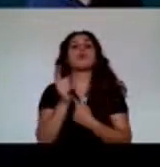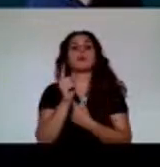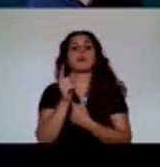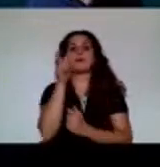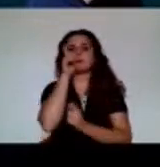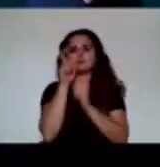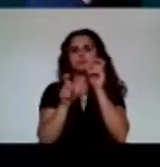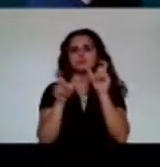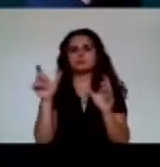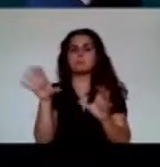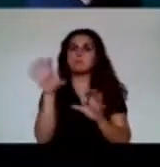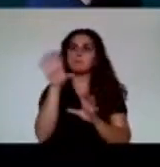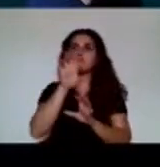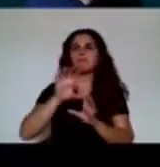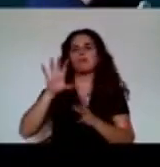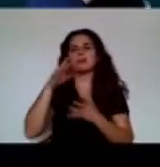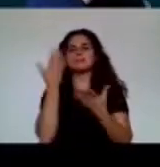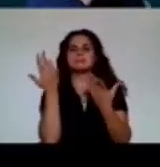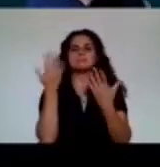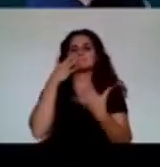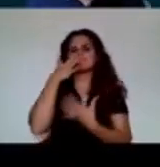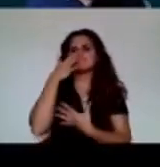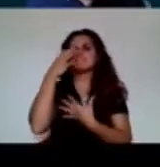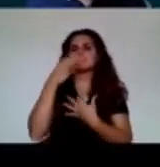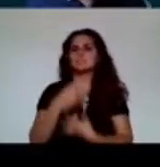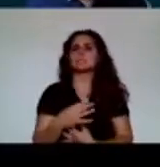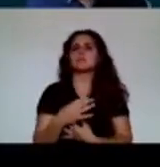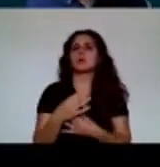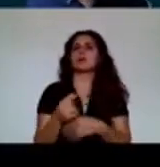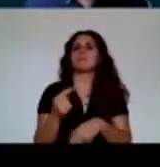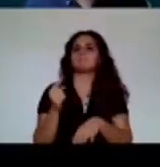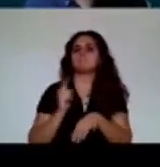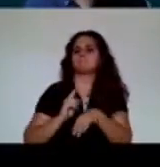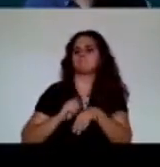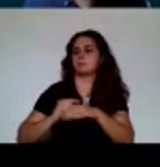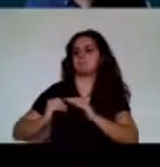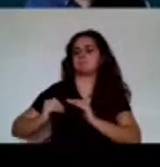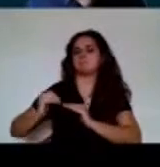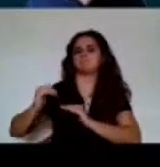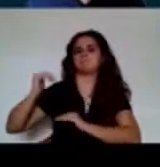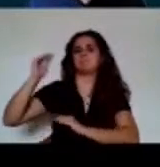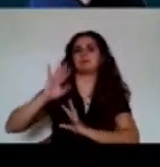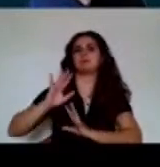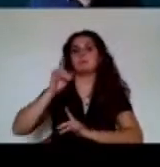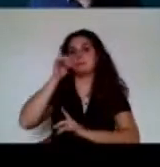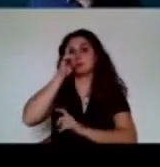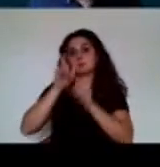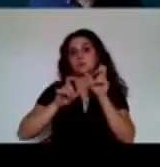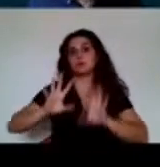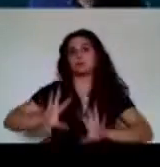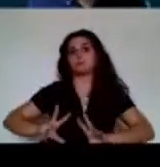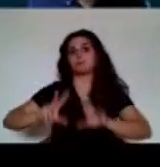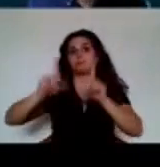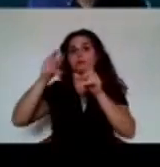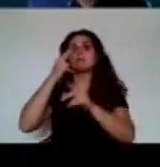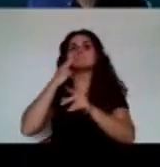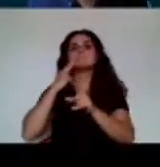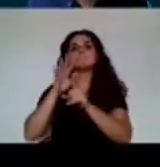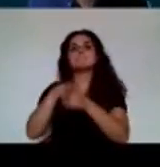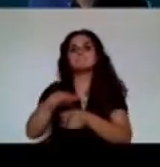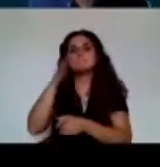people, in a way, believe that it takes time for people to develop racist ideas